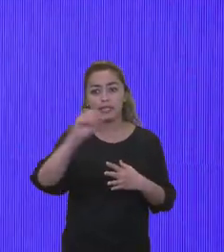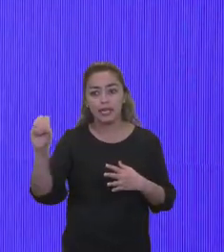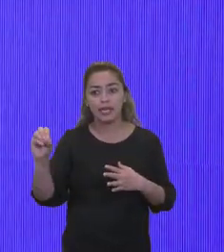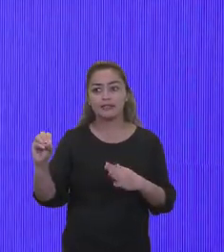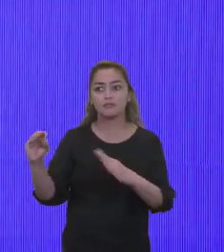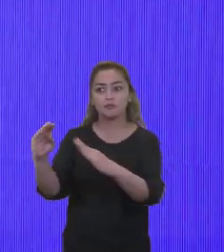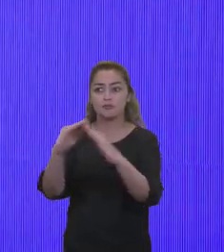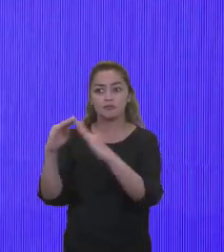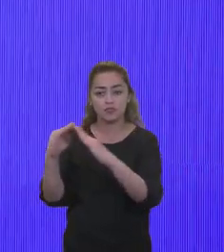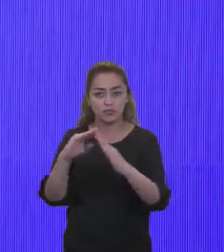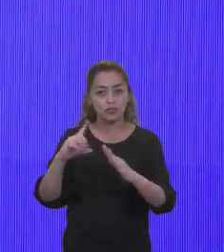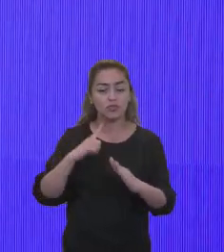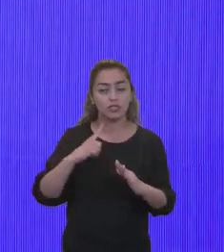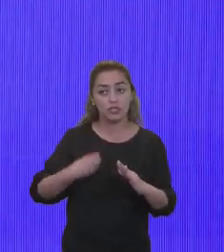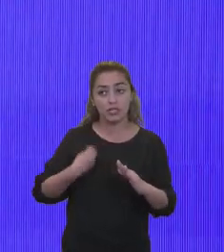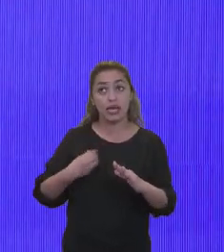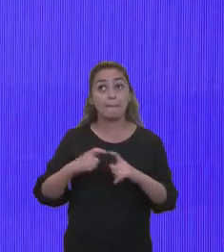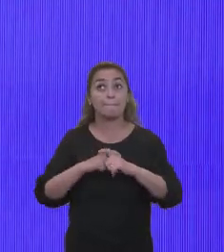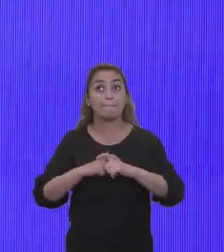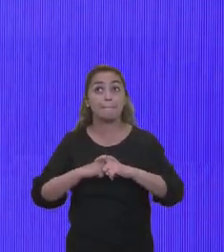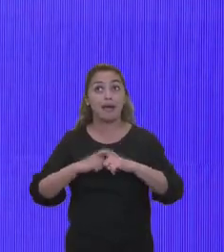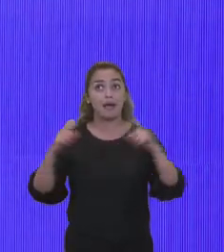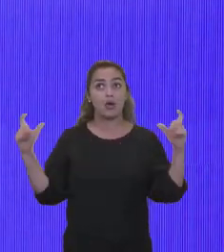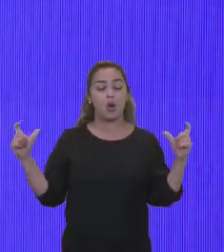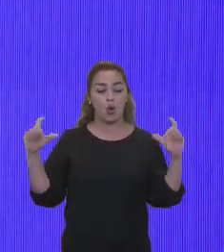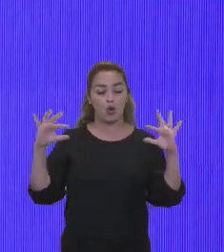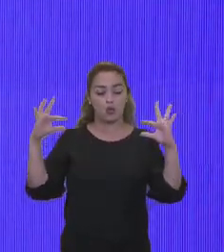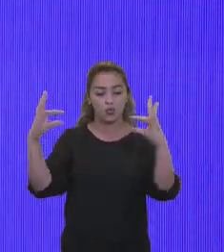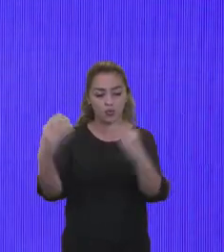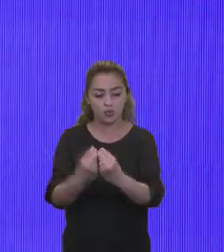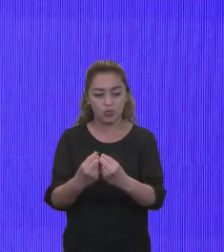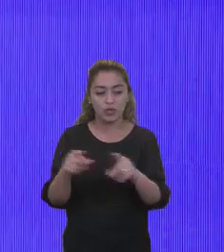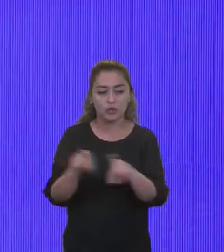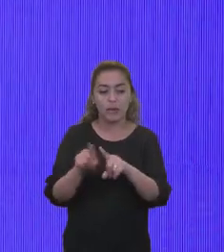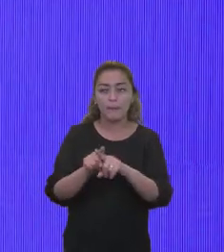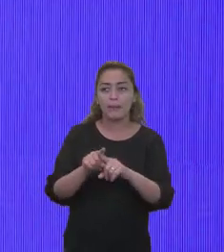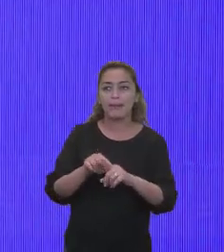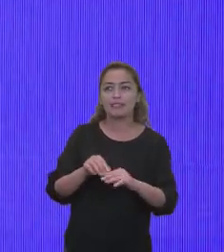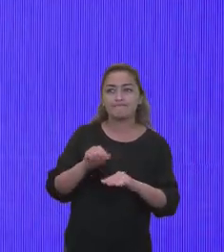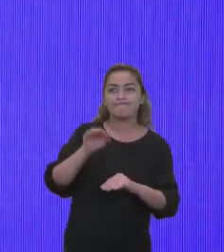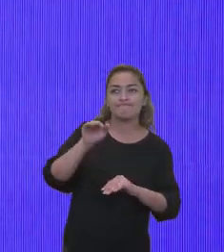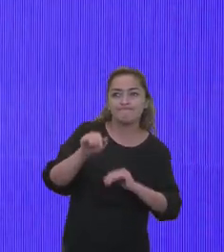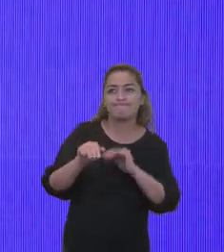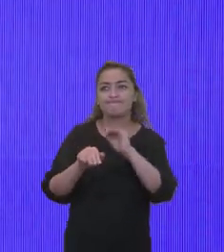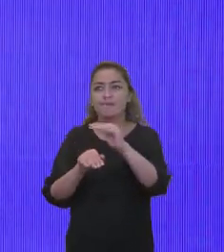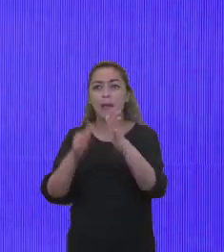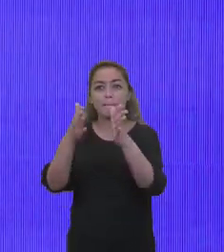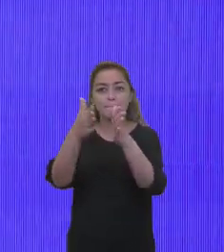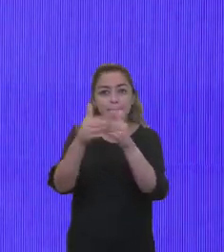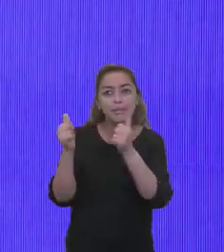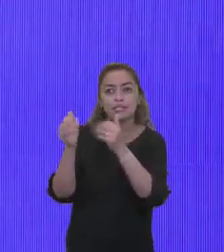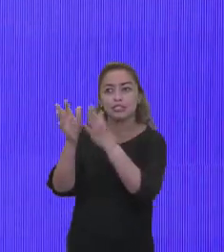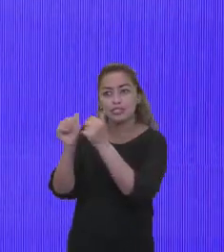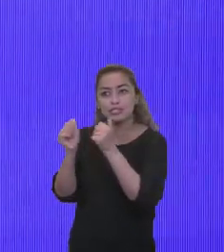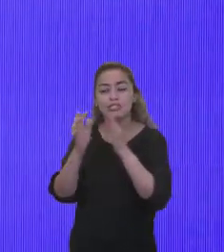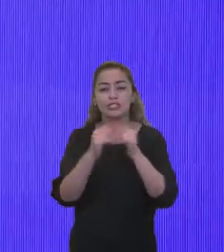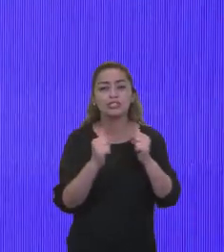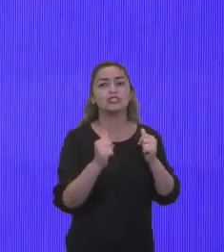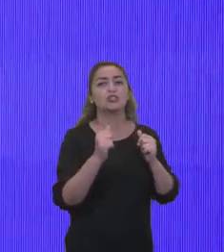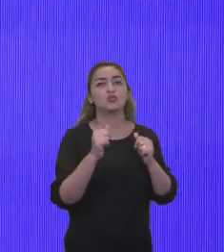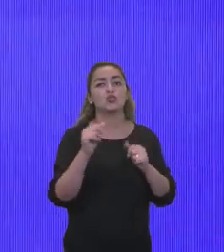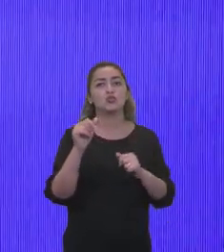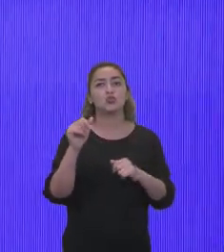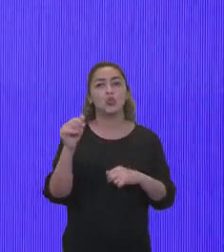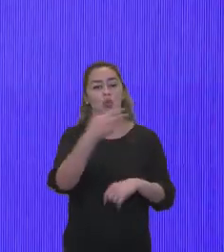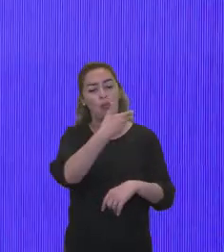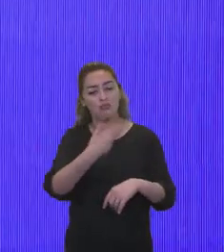houses, meaning 80% of all slums in Brazil, and trying to escalate this, asking a federal government for money to